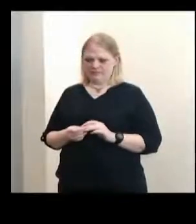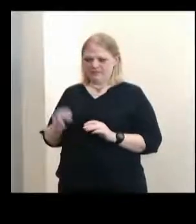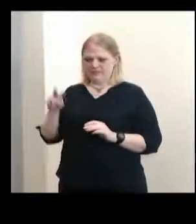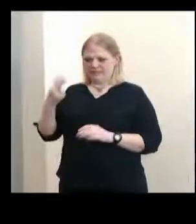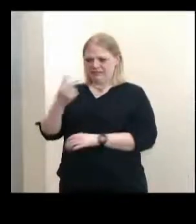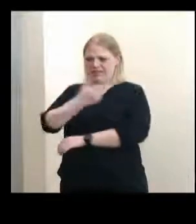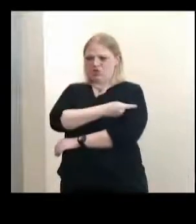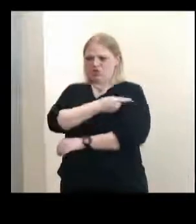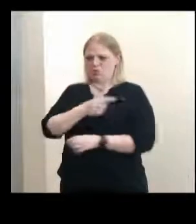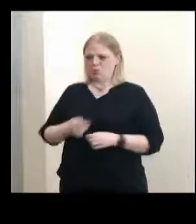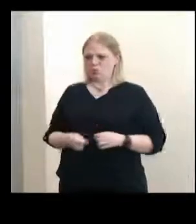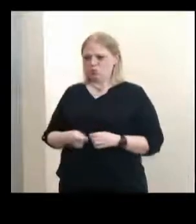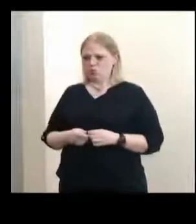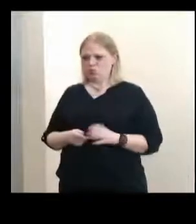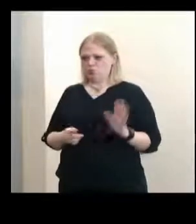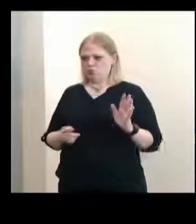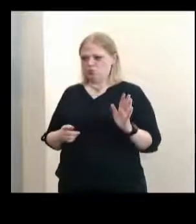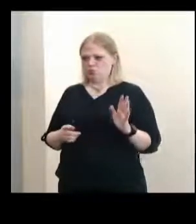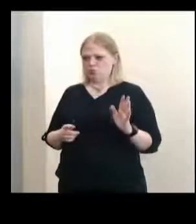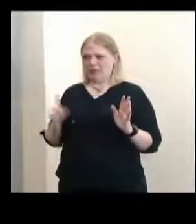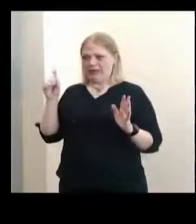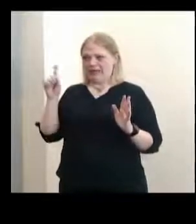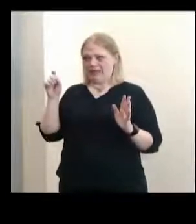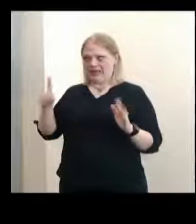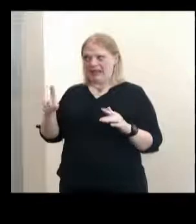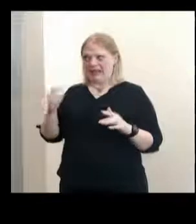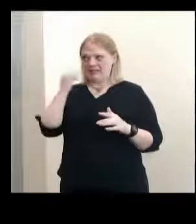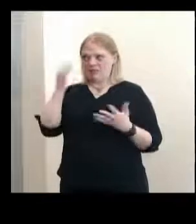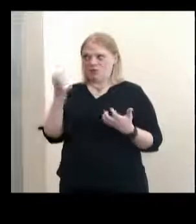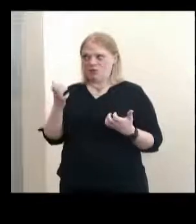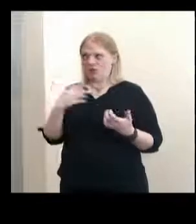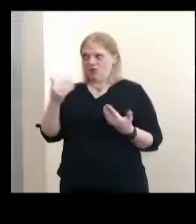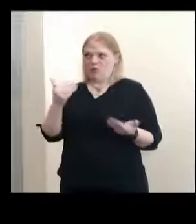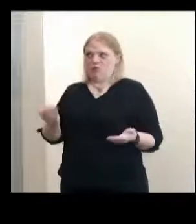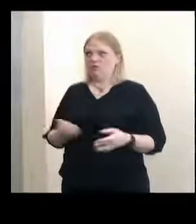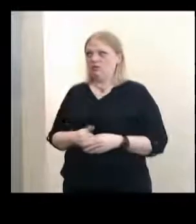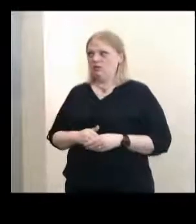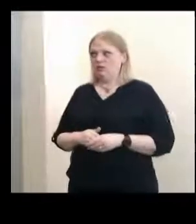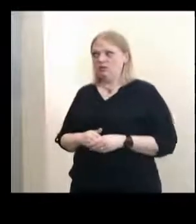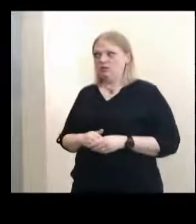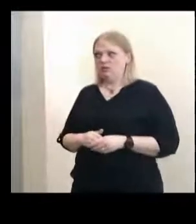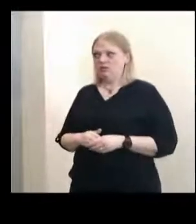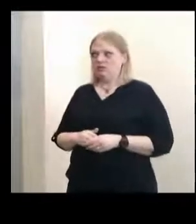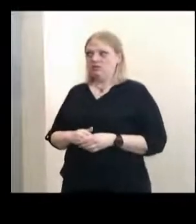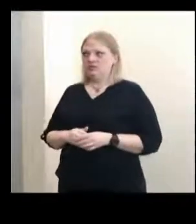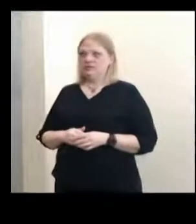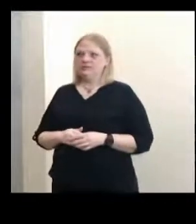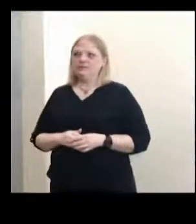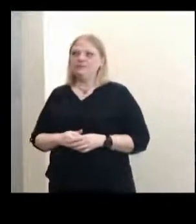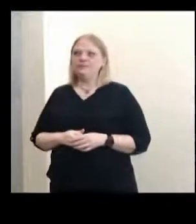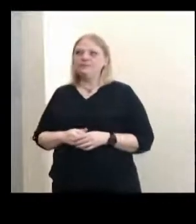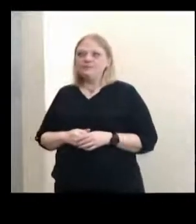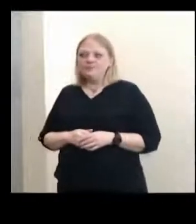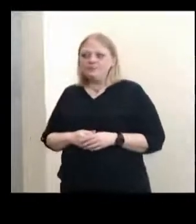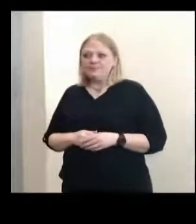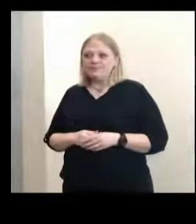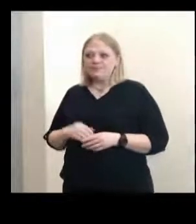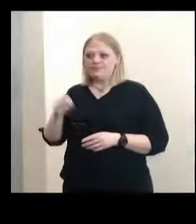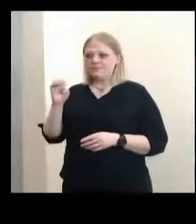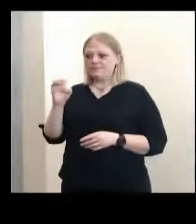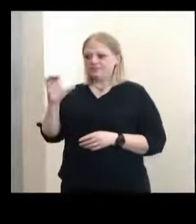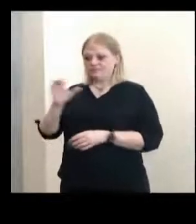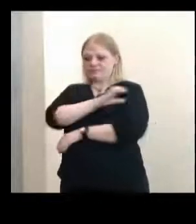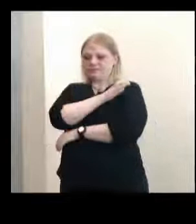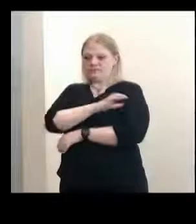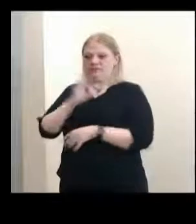doses. Okay, I could go ahead and ask it if you want me to. sure, go ahead. So, Erie County clinics